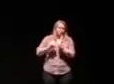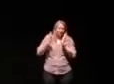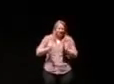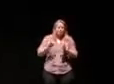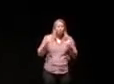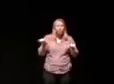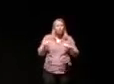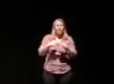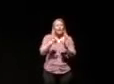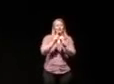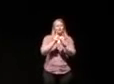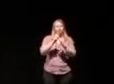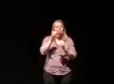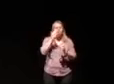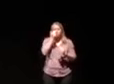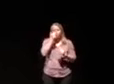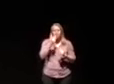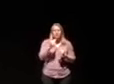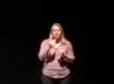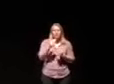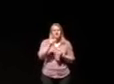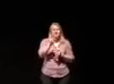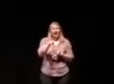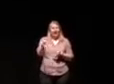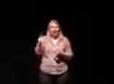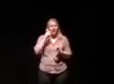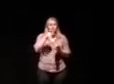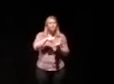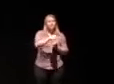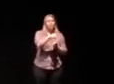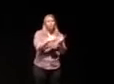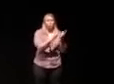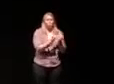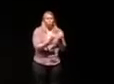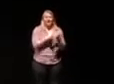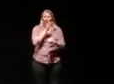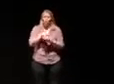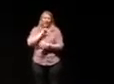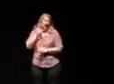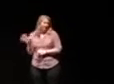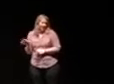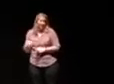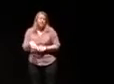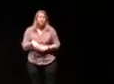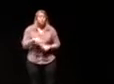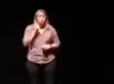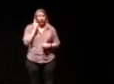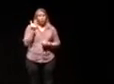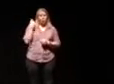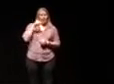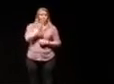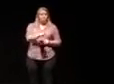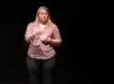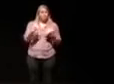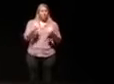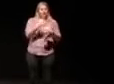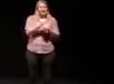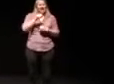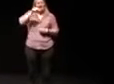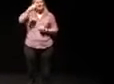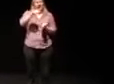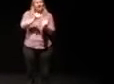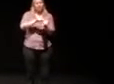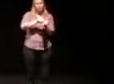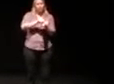do a digital comic site that was pay what you want, including nothing. So you guys can go to PanelSyndicate right now and get 10 issues